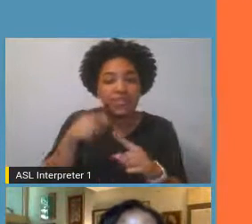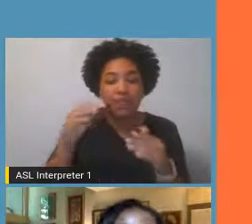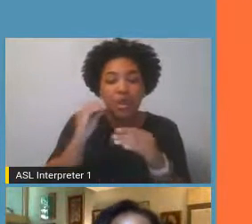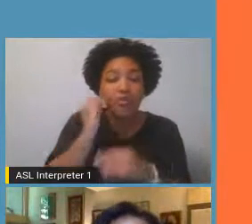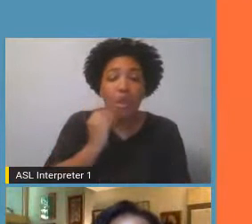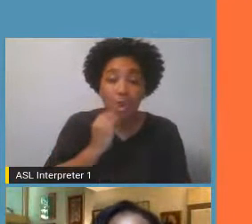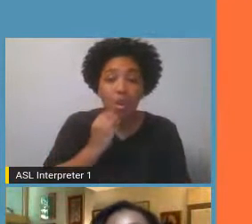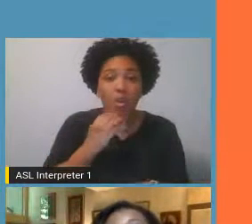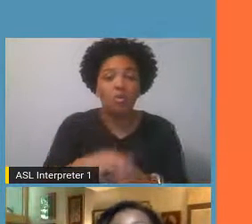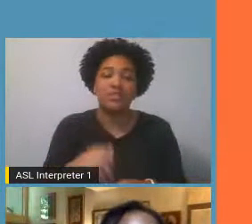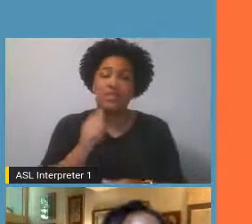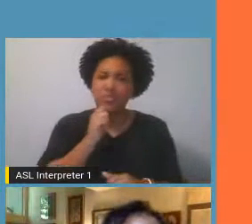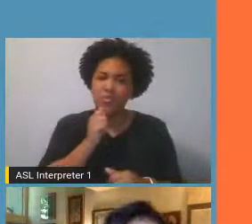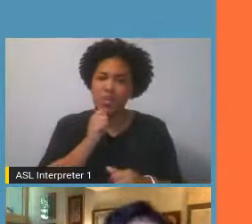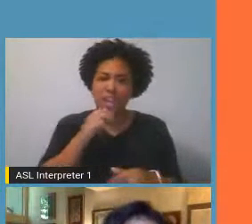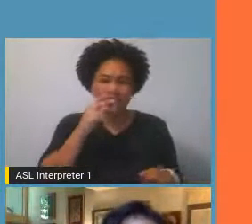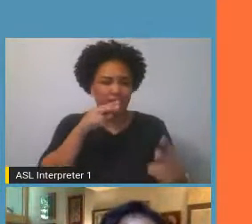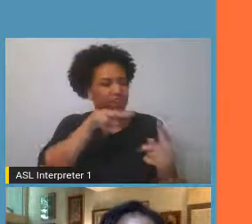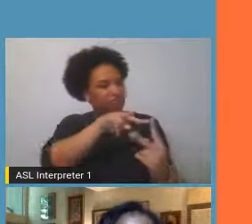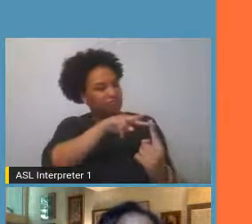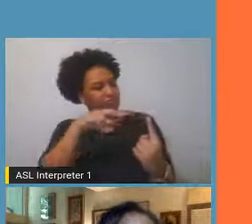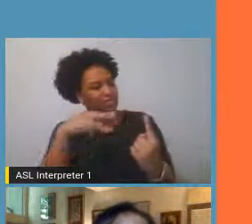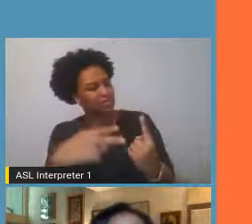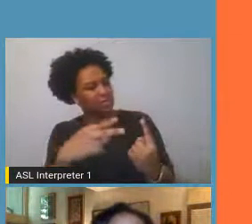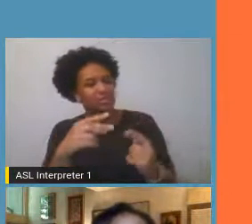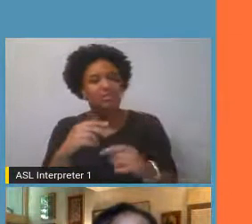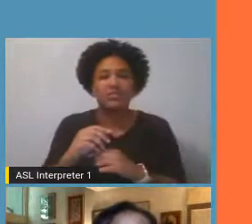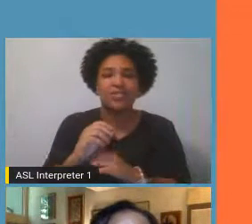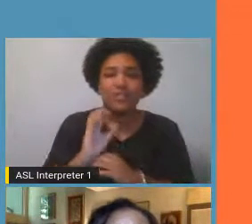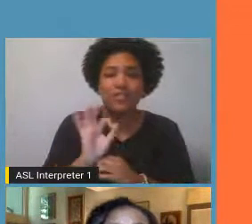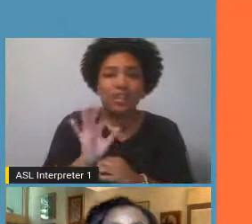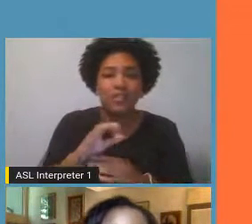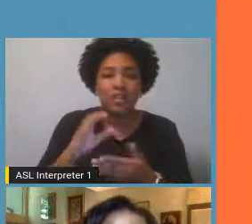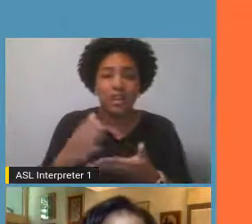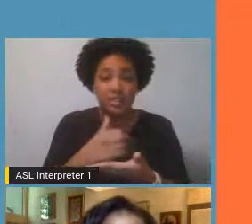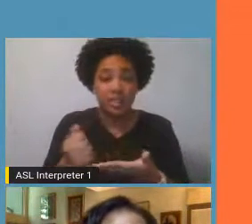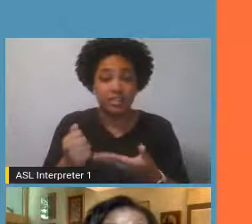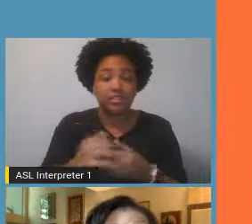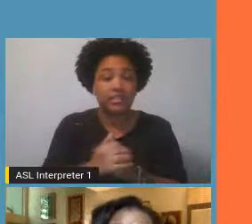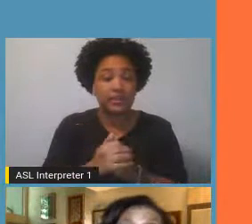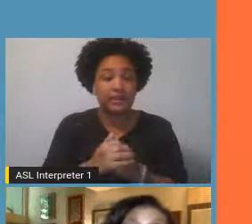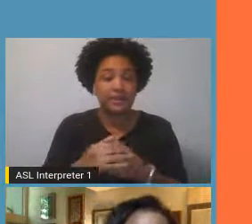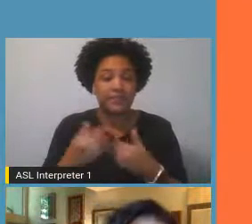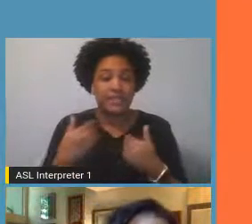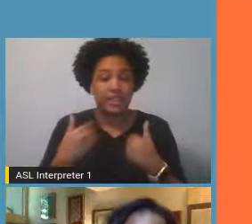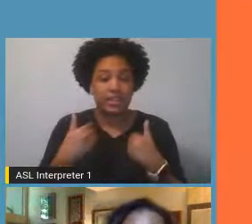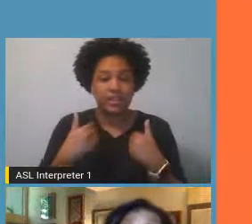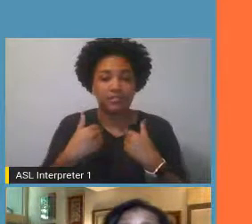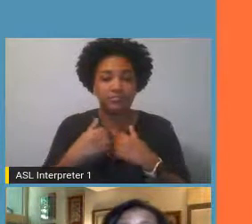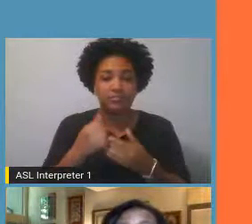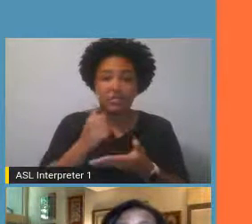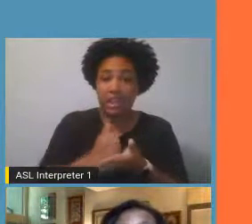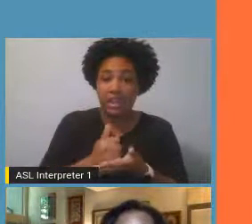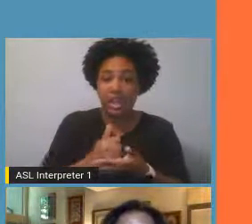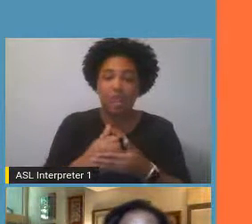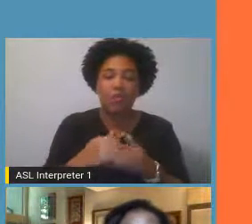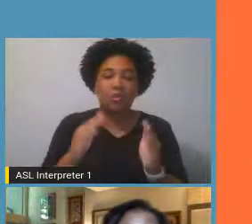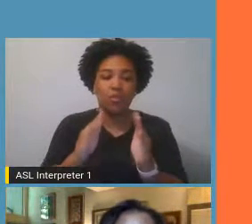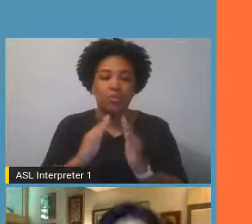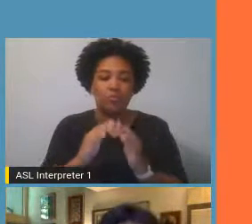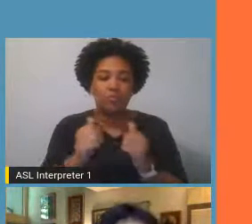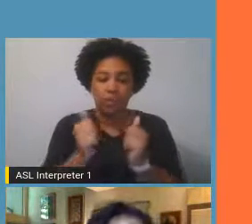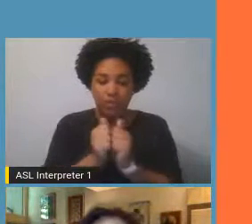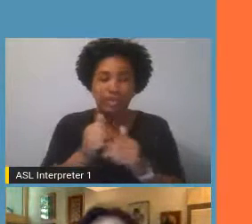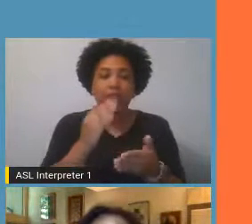private retrospective of a collection. It could help with publicity and outreach and, you know, and tourism. So for